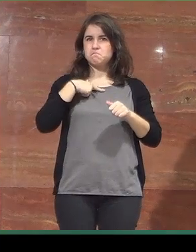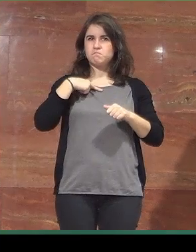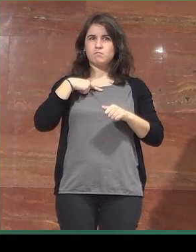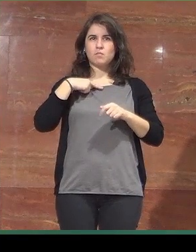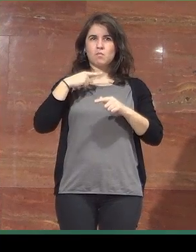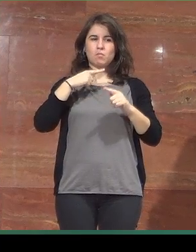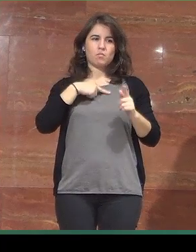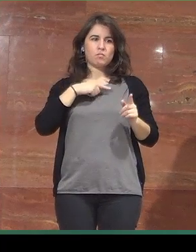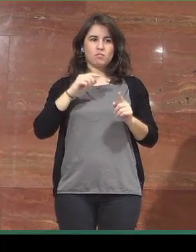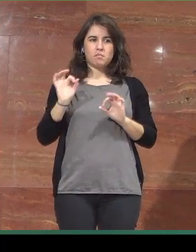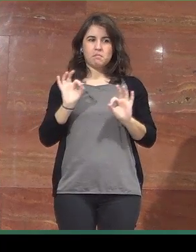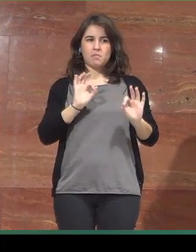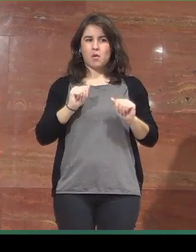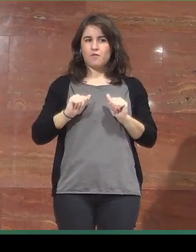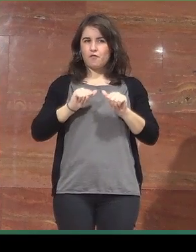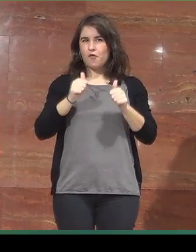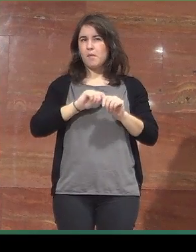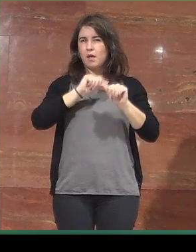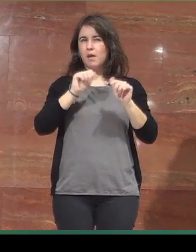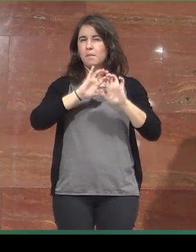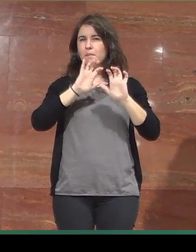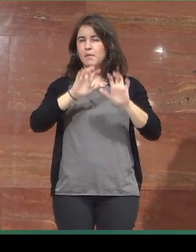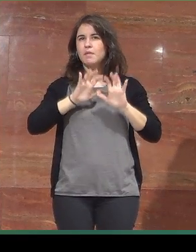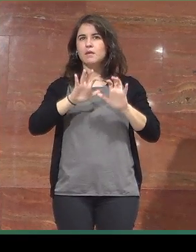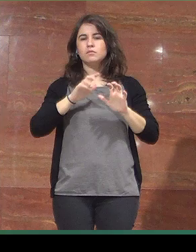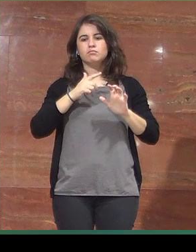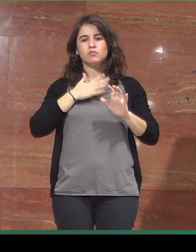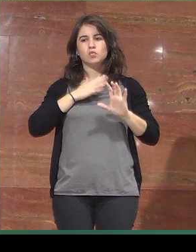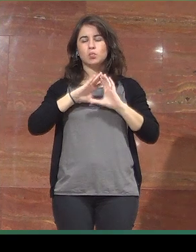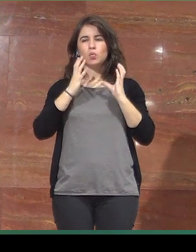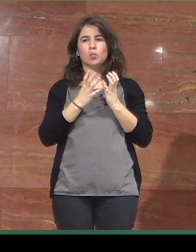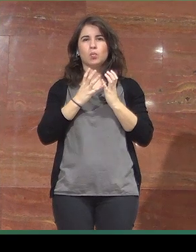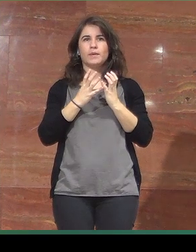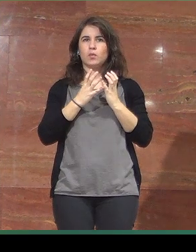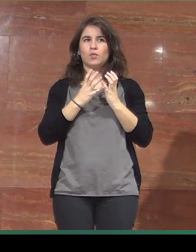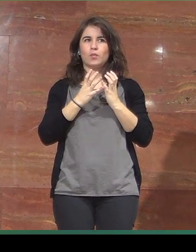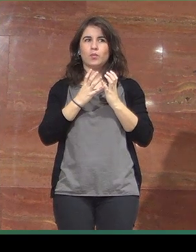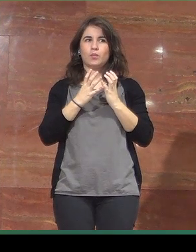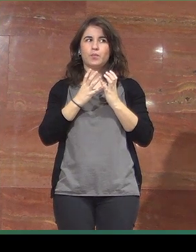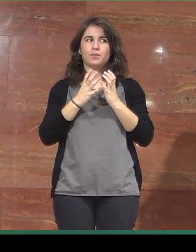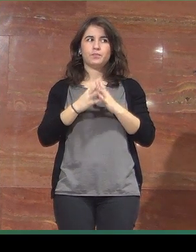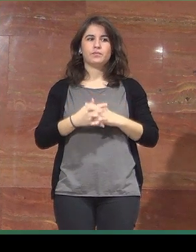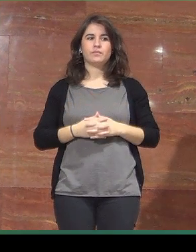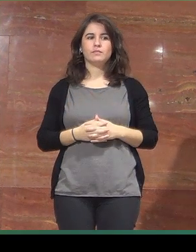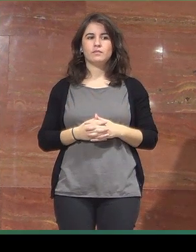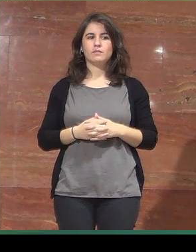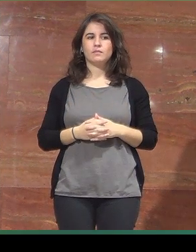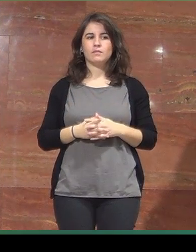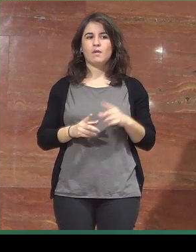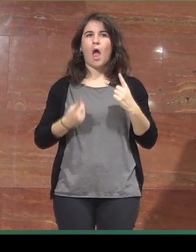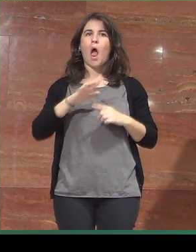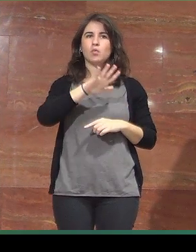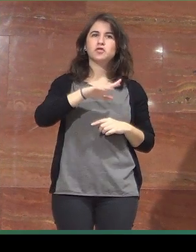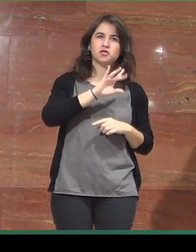I come with questions more as with answers, and what I will ask with